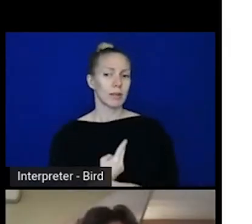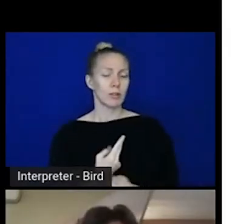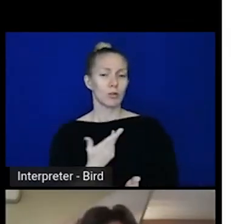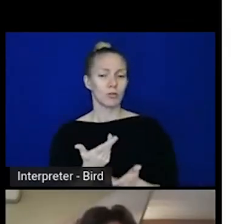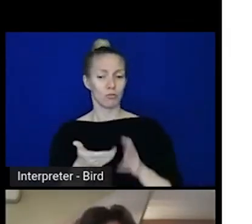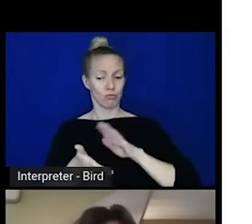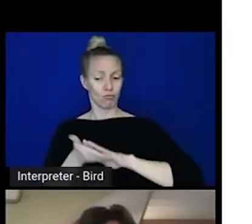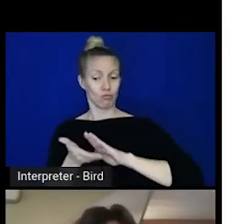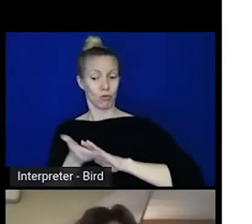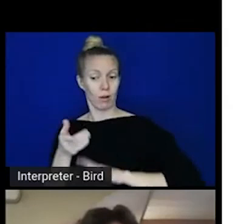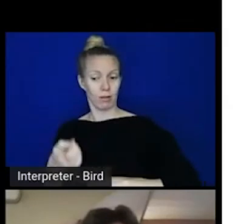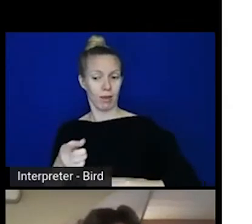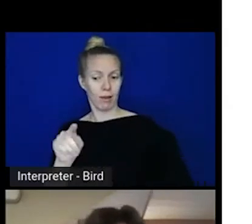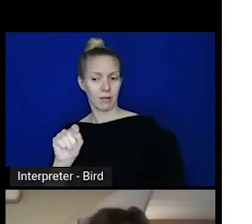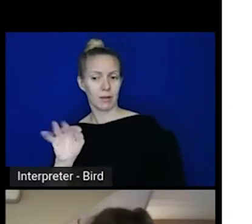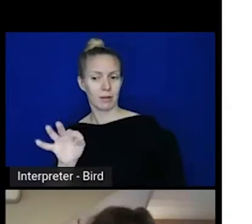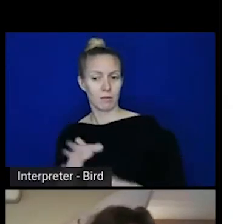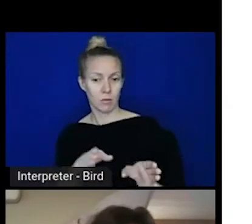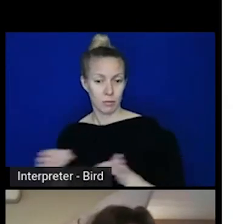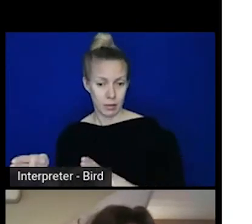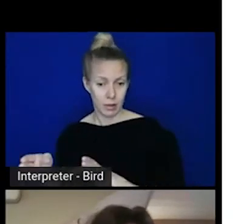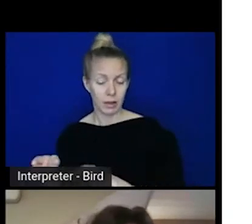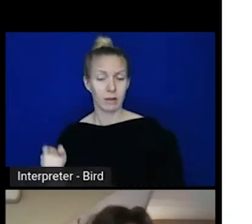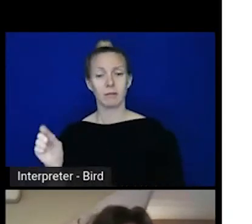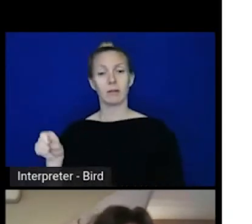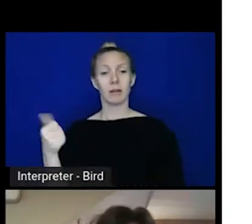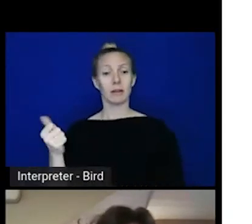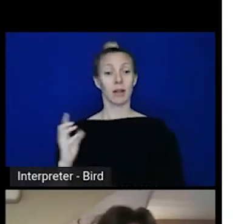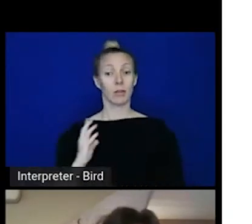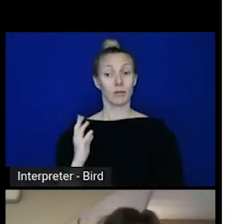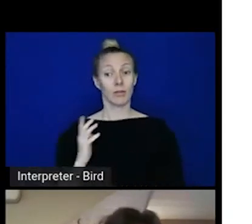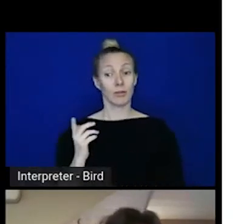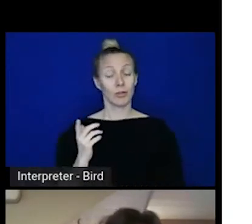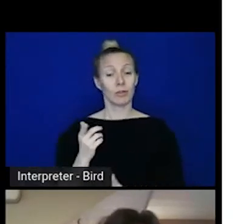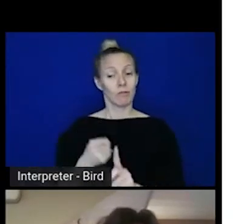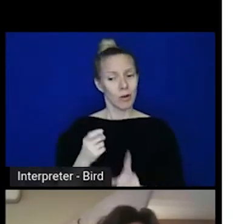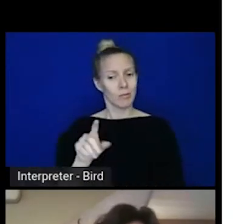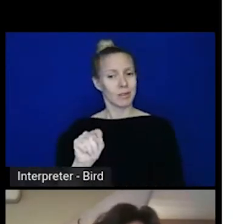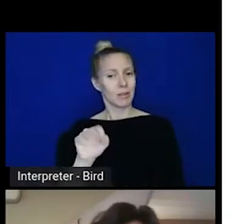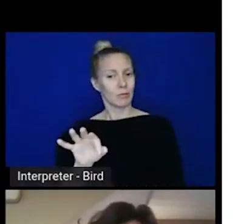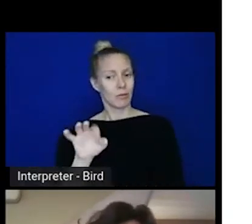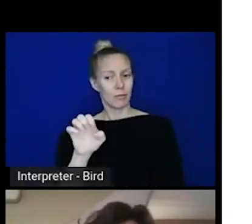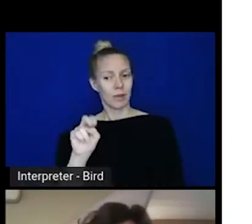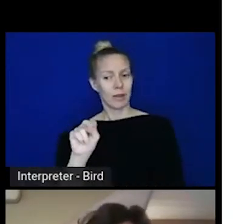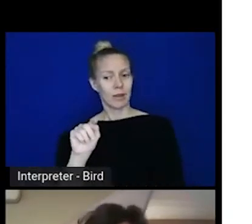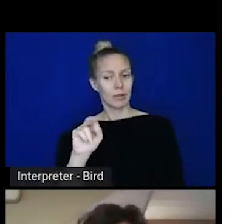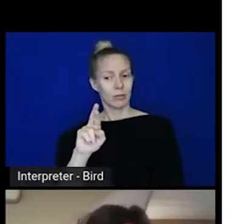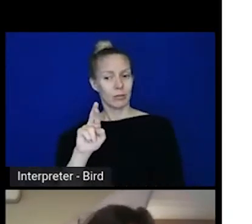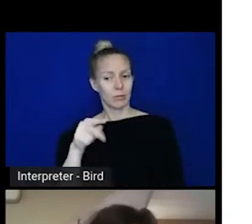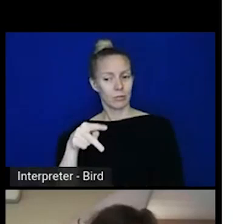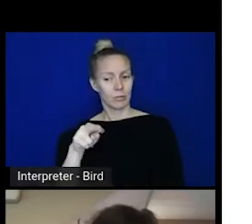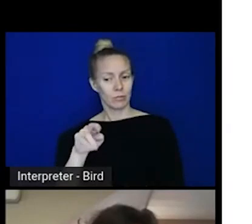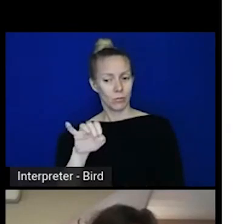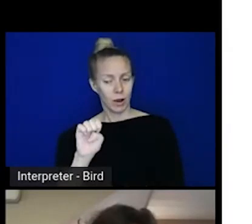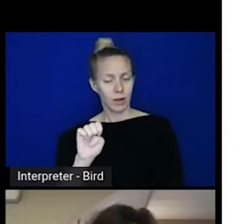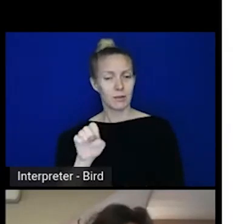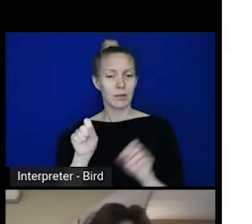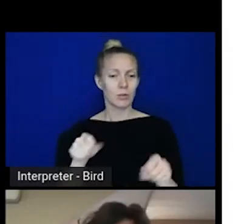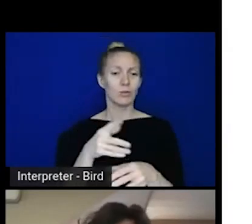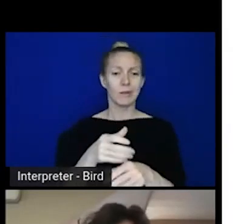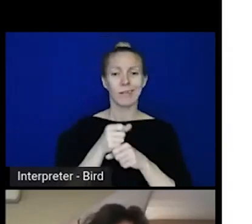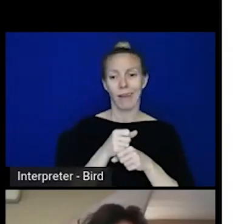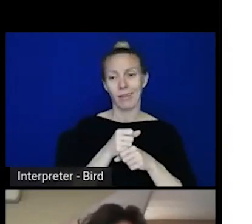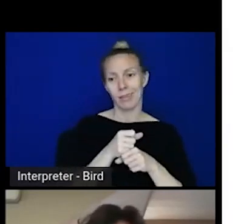Terraform plan. And another feature of Terraform Enterprise is you can get the Sentinel mock, which is essentially like what